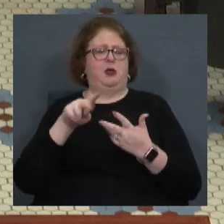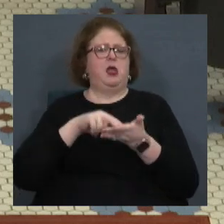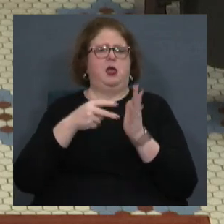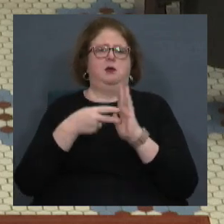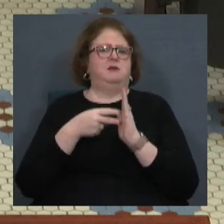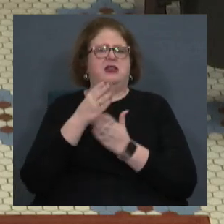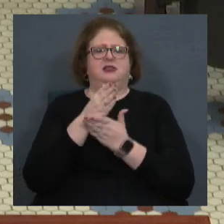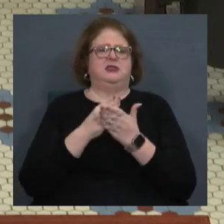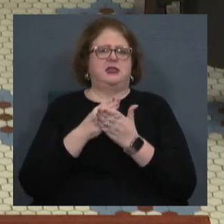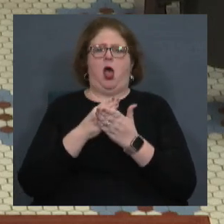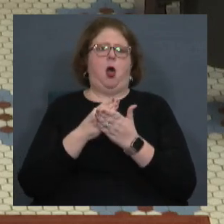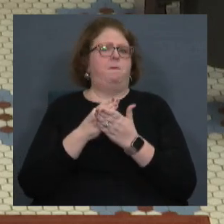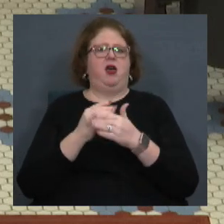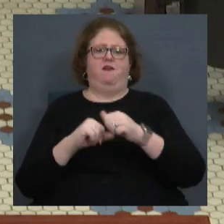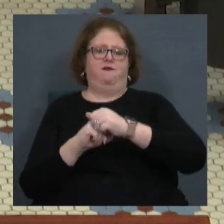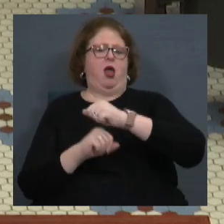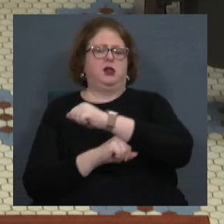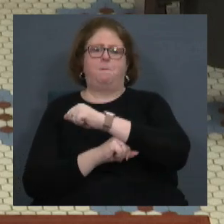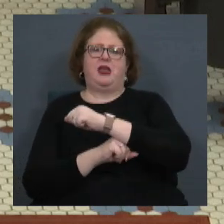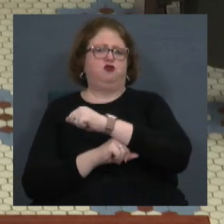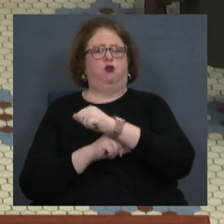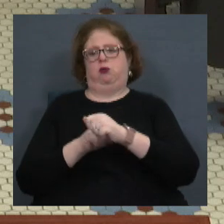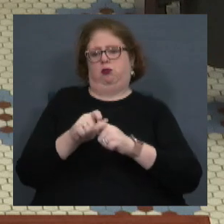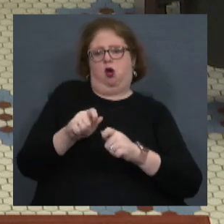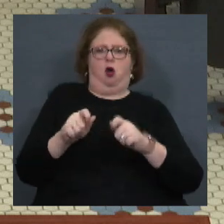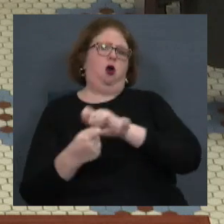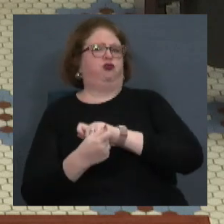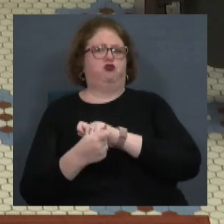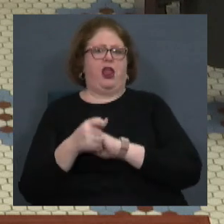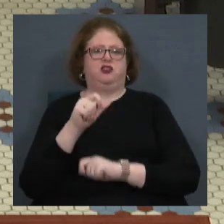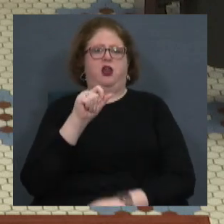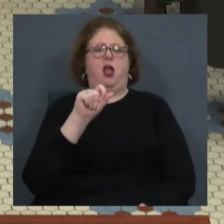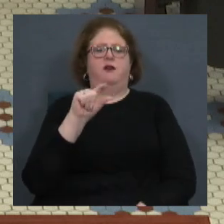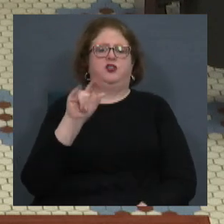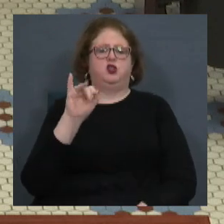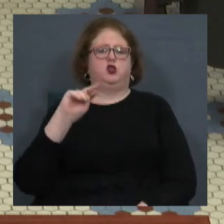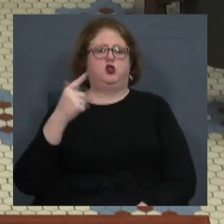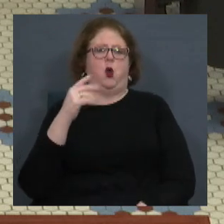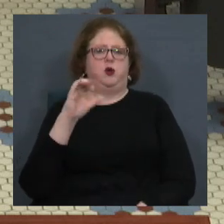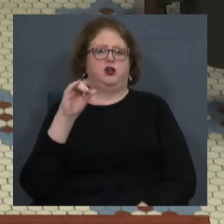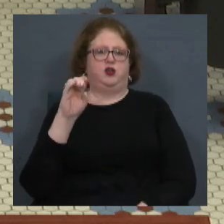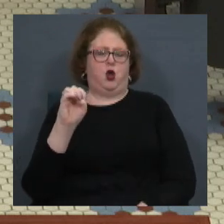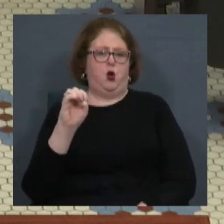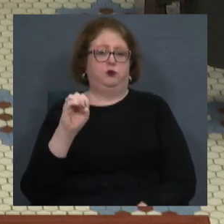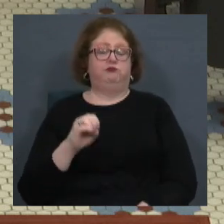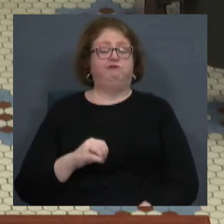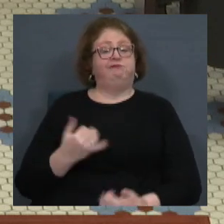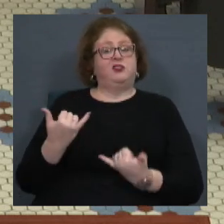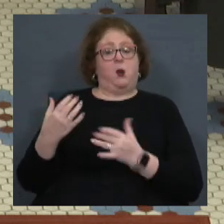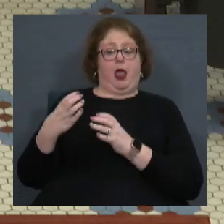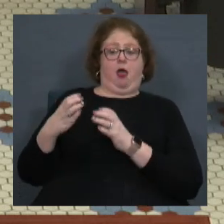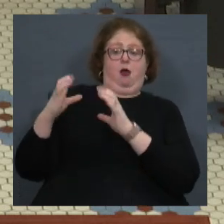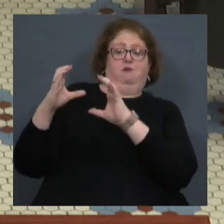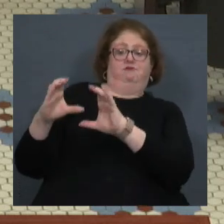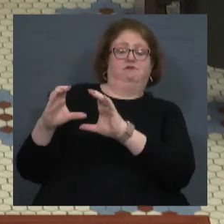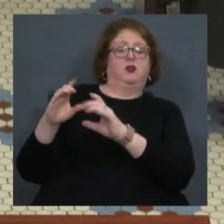alteration in the nature of the zoning code. The burden of proof is on the city to establish these